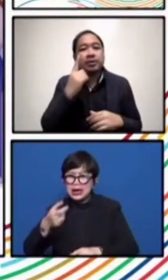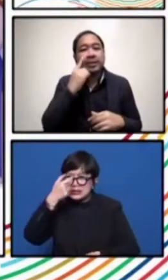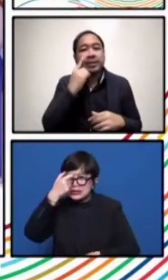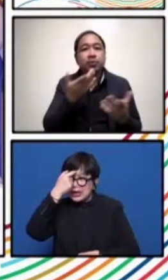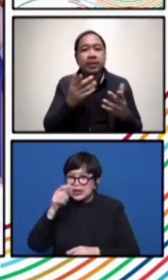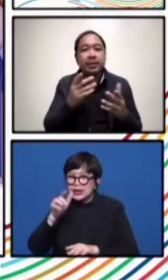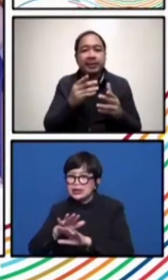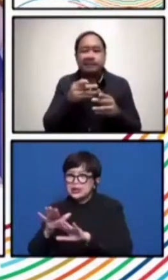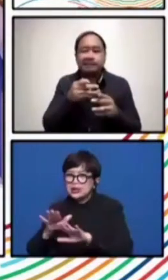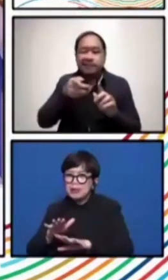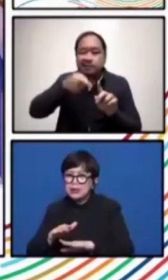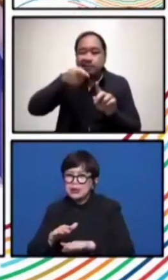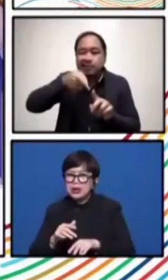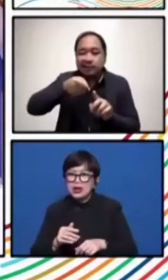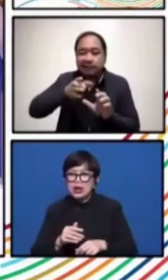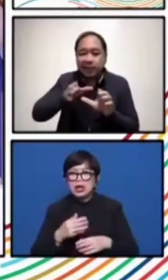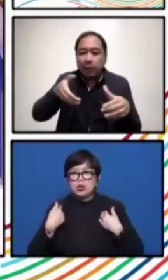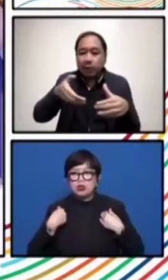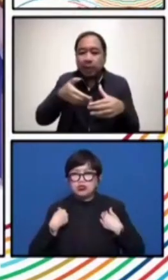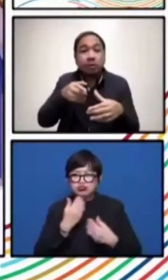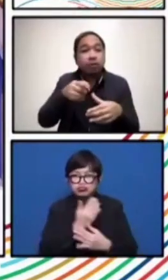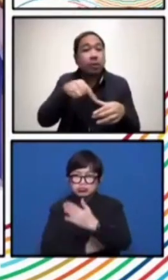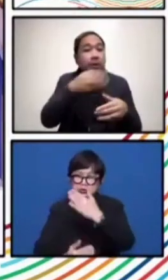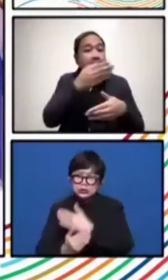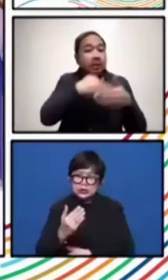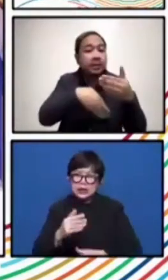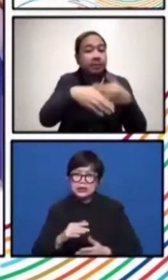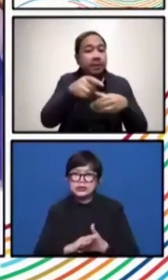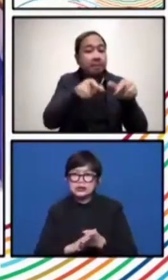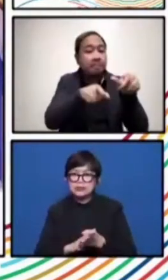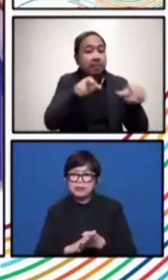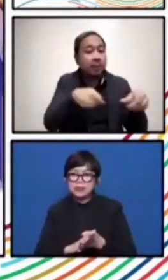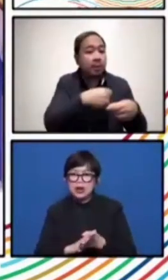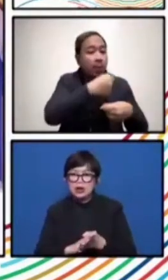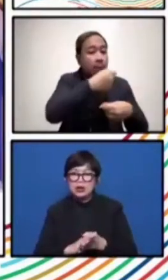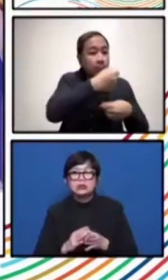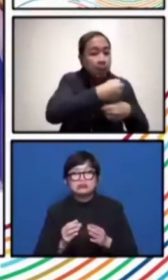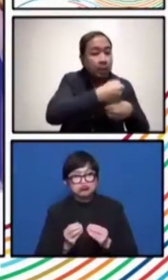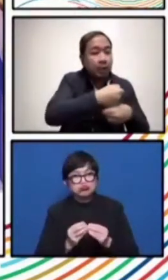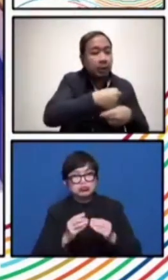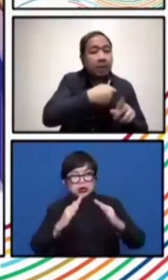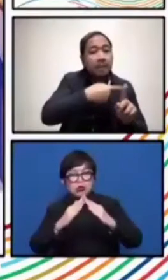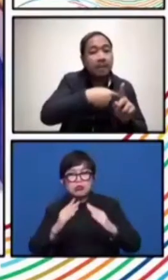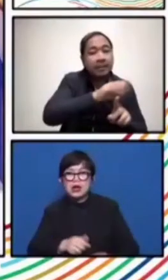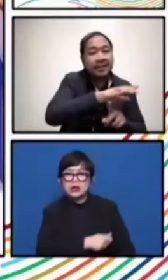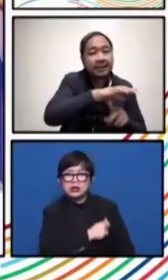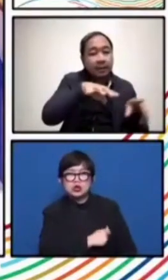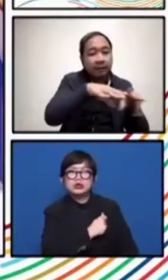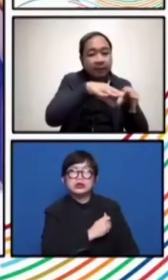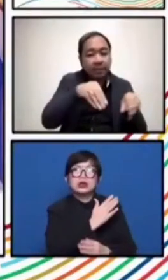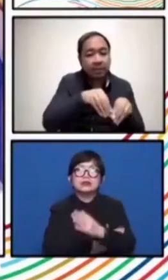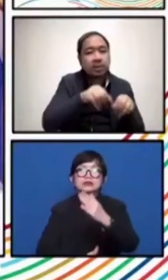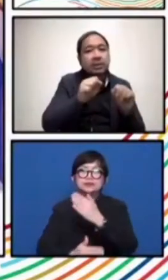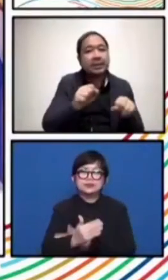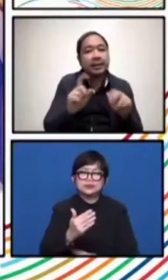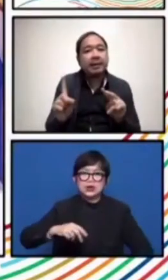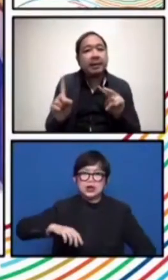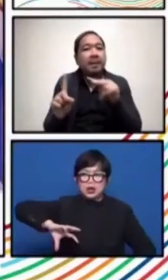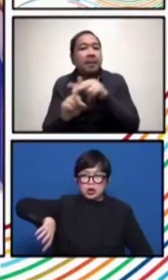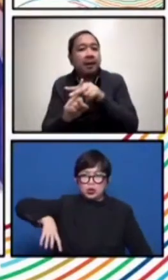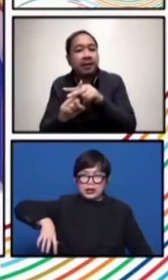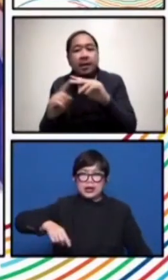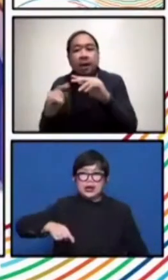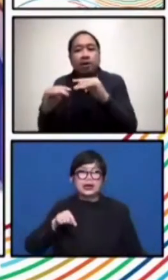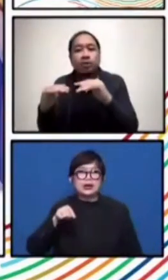for social housing for people and with disabilities and their families so these are some of the programs that we